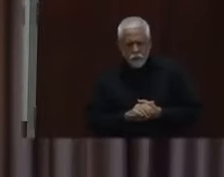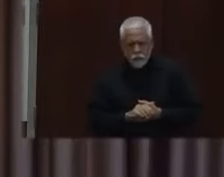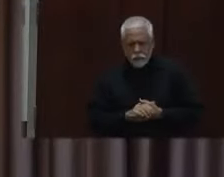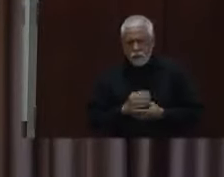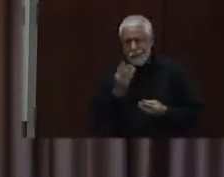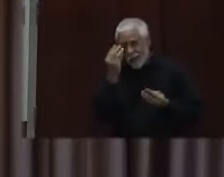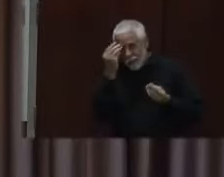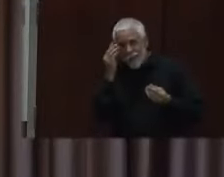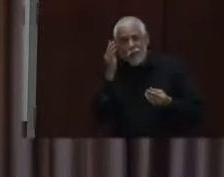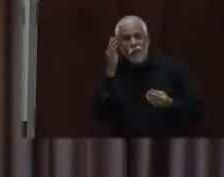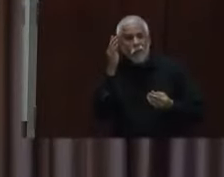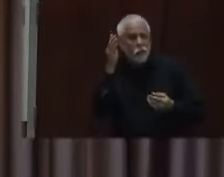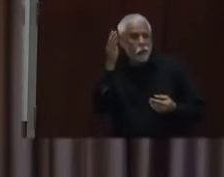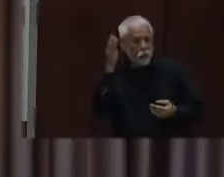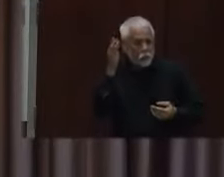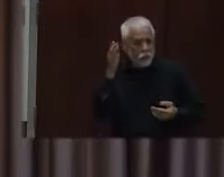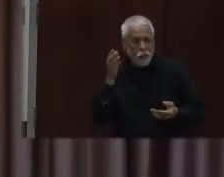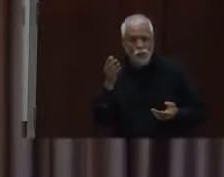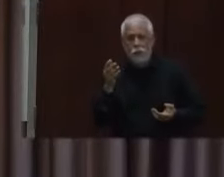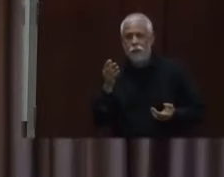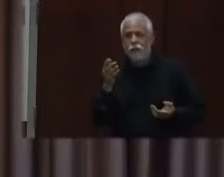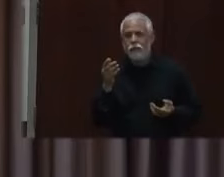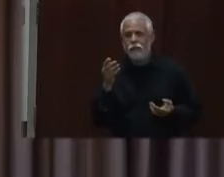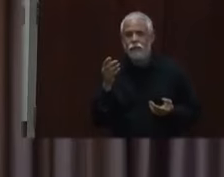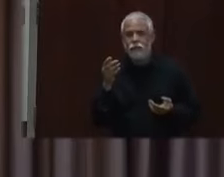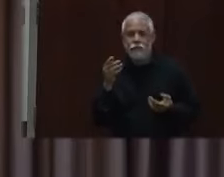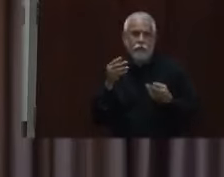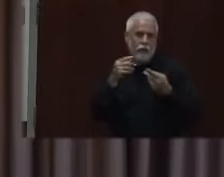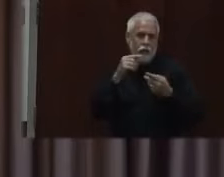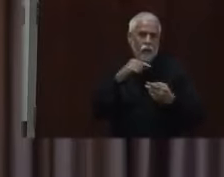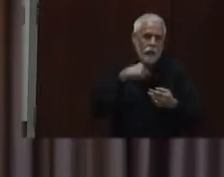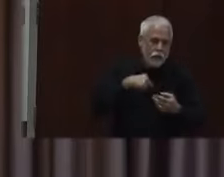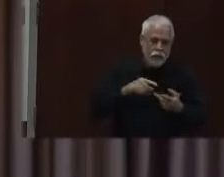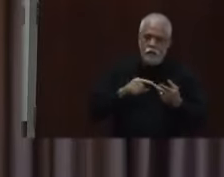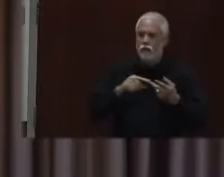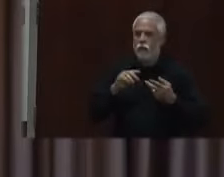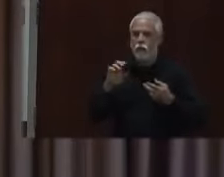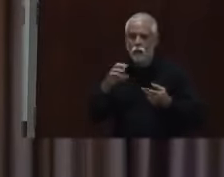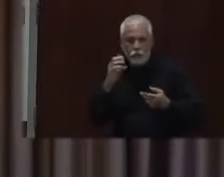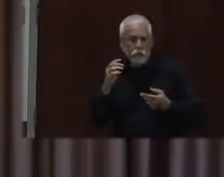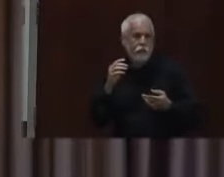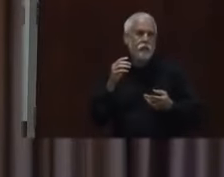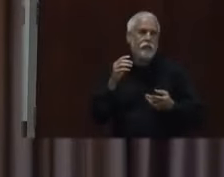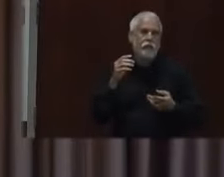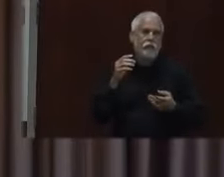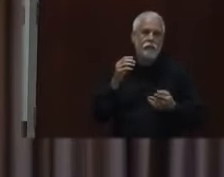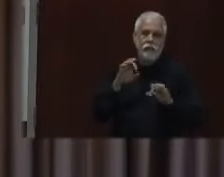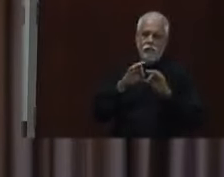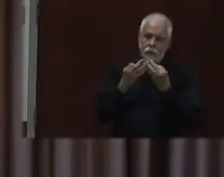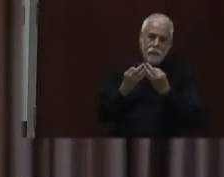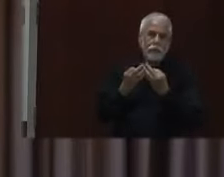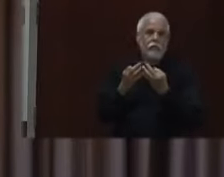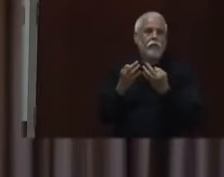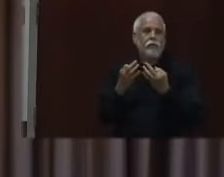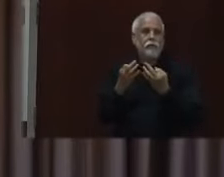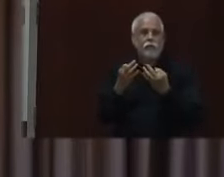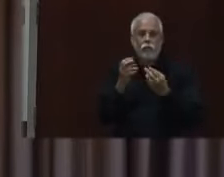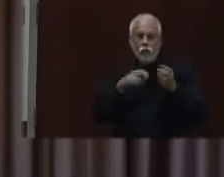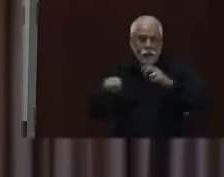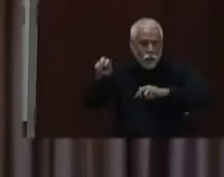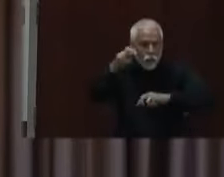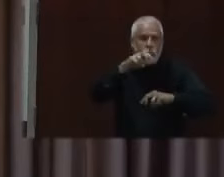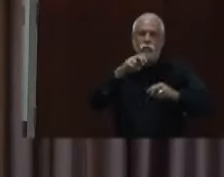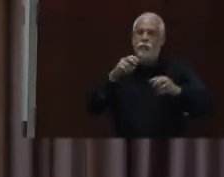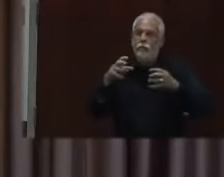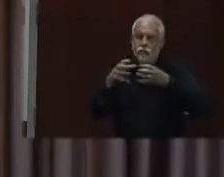thinking a little bit further down the line. We have Thanksgiving and we have Christmas coming up when, families travel and